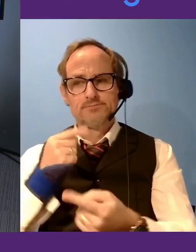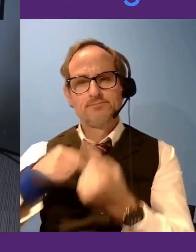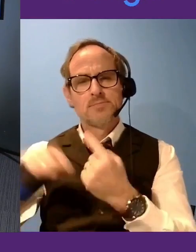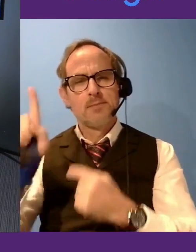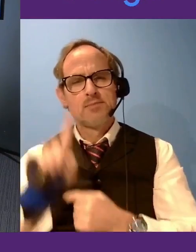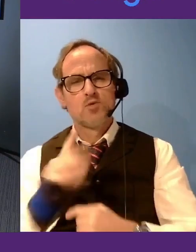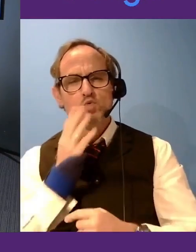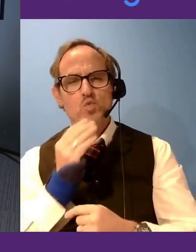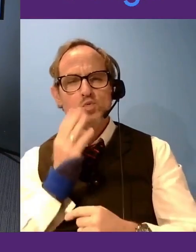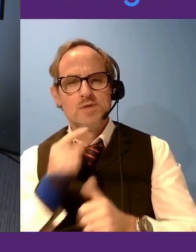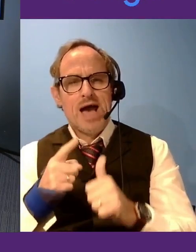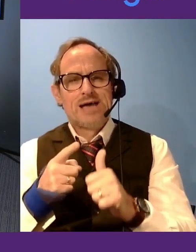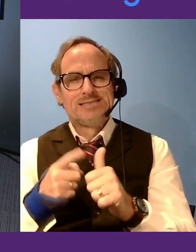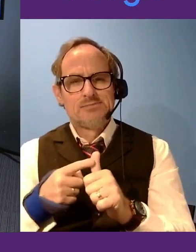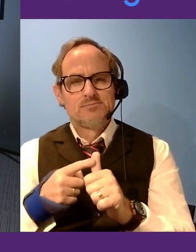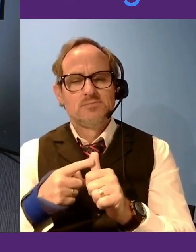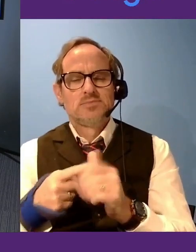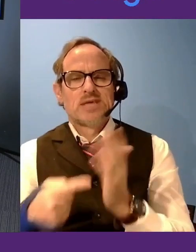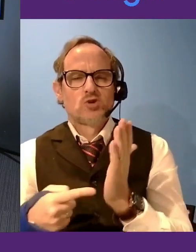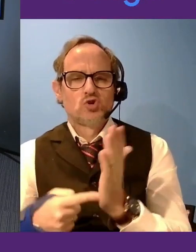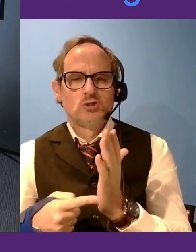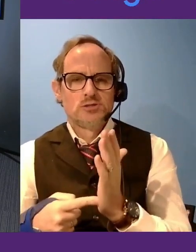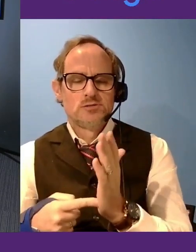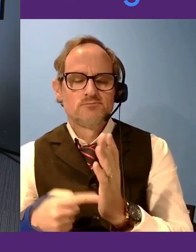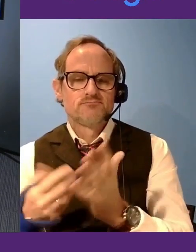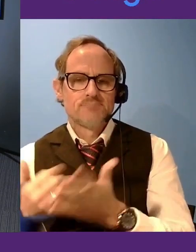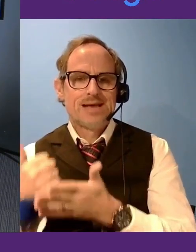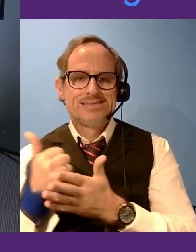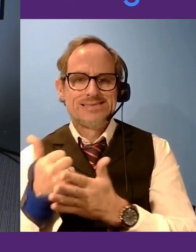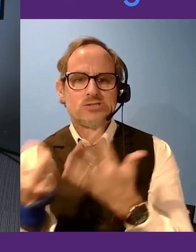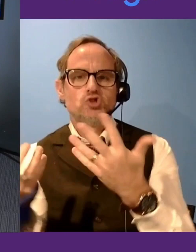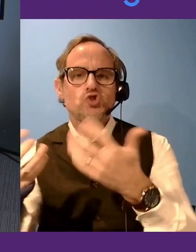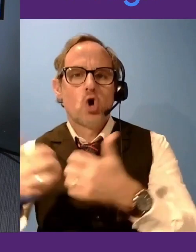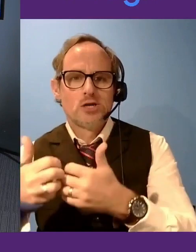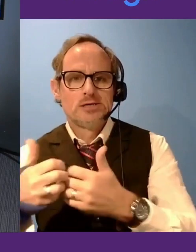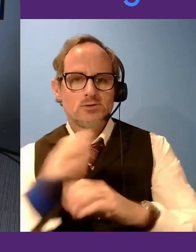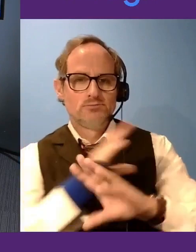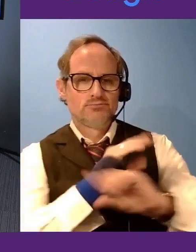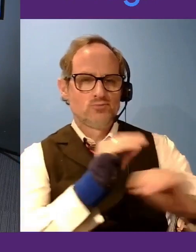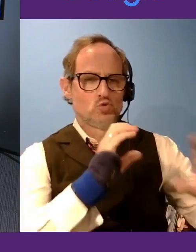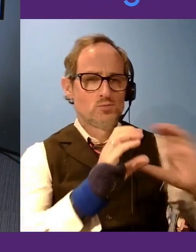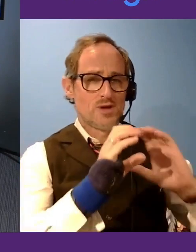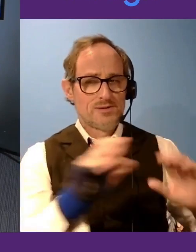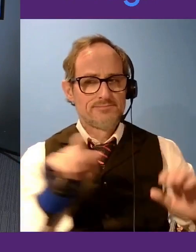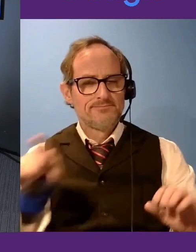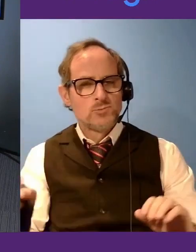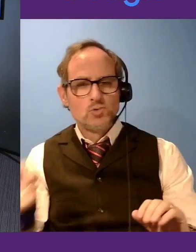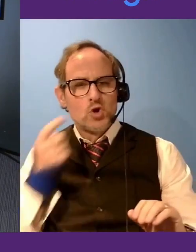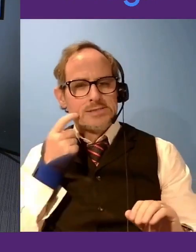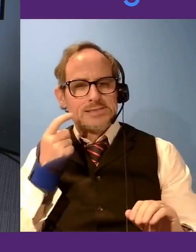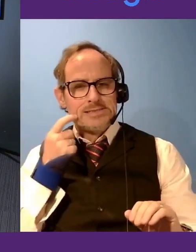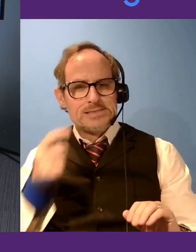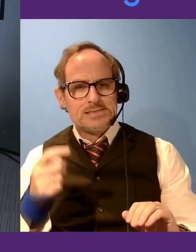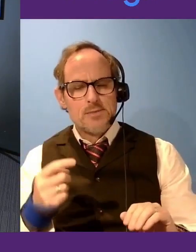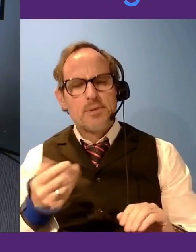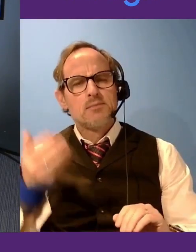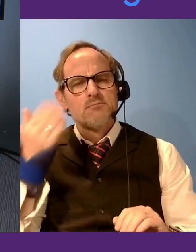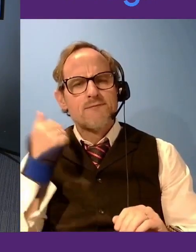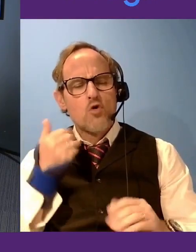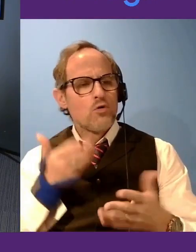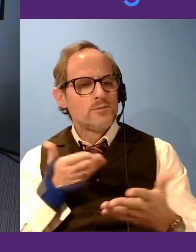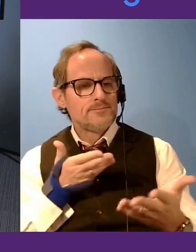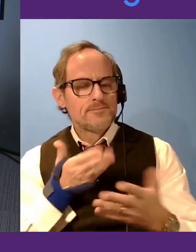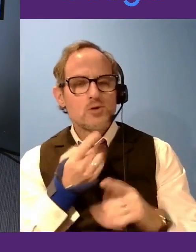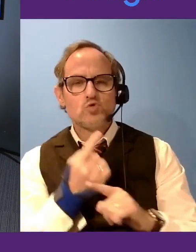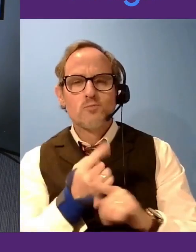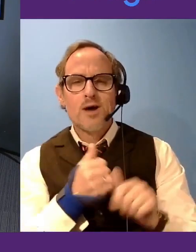the easiest and one of the most effective that I've used in conversations with stakeholders, I showed them a YouTube